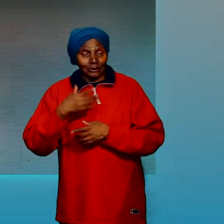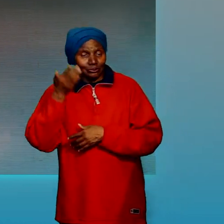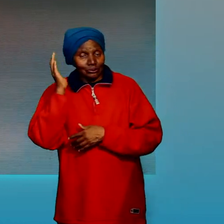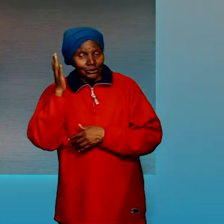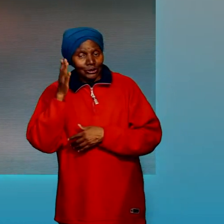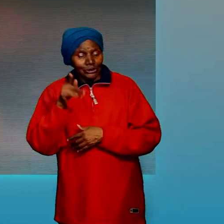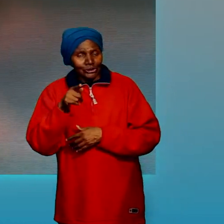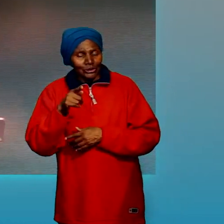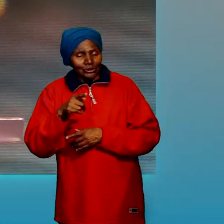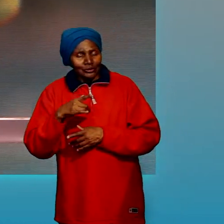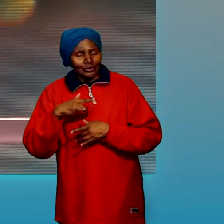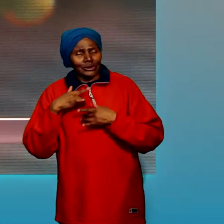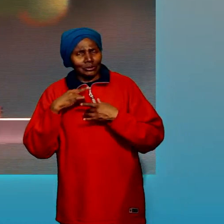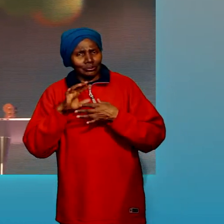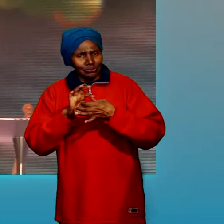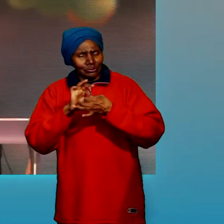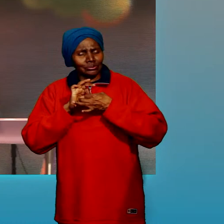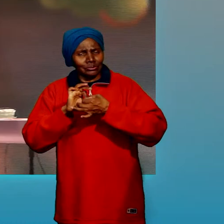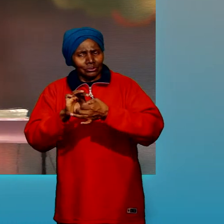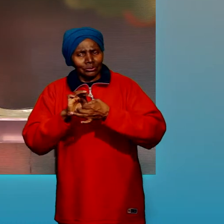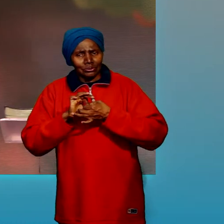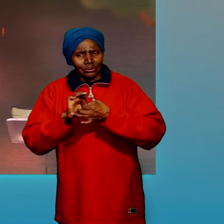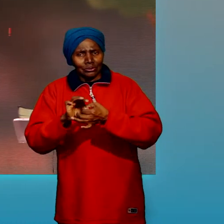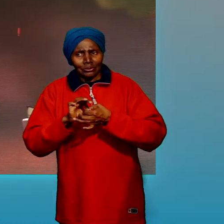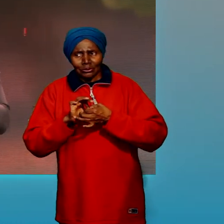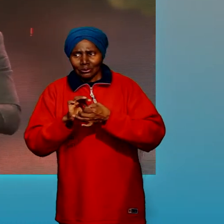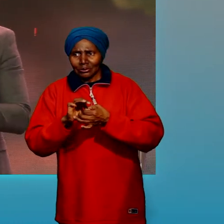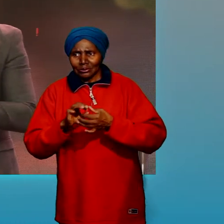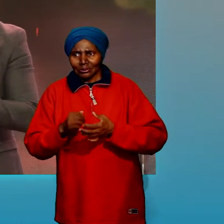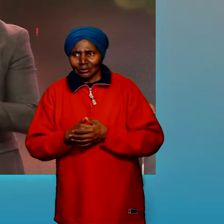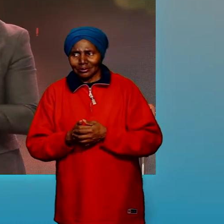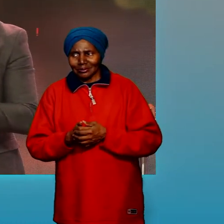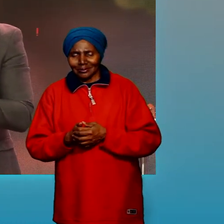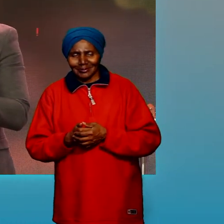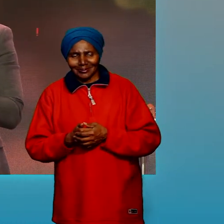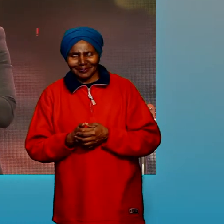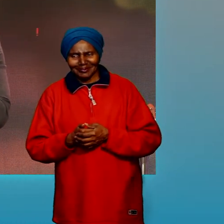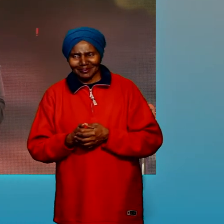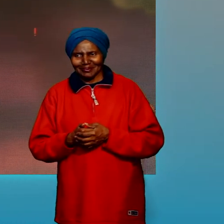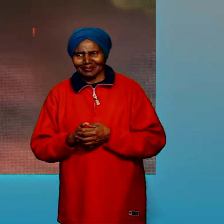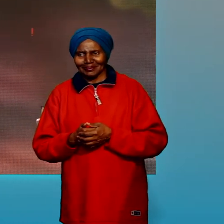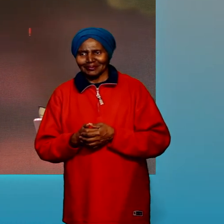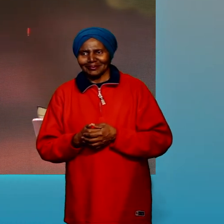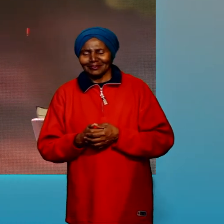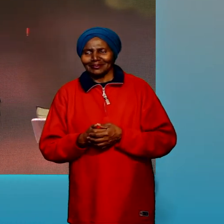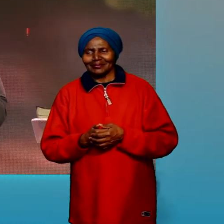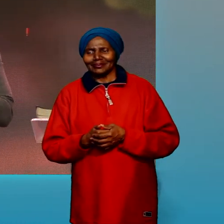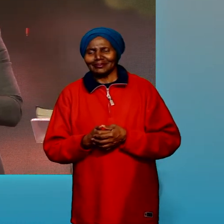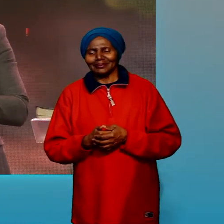stand. Or you can bow your head, close your eyes, whatever is healthy, appropriate, relative for you.